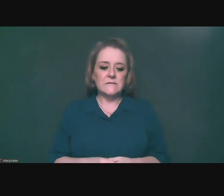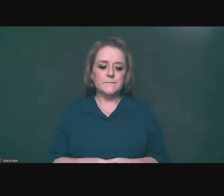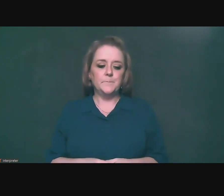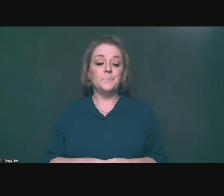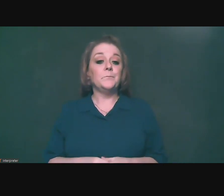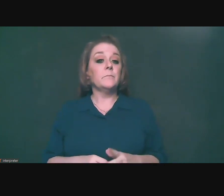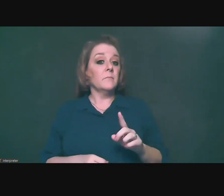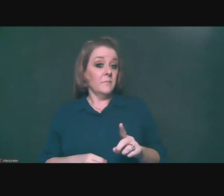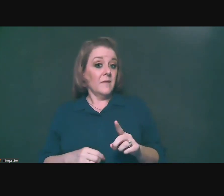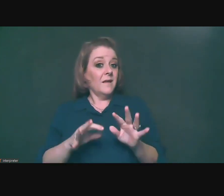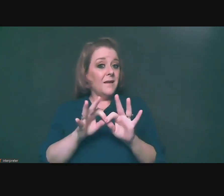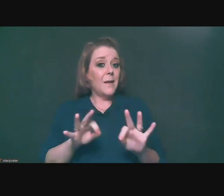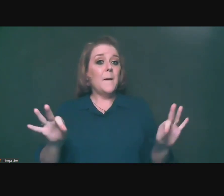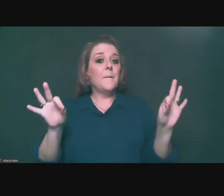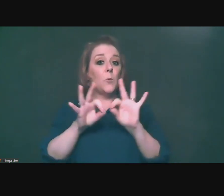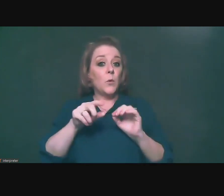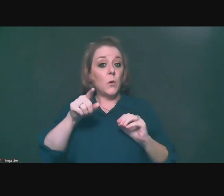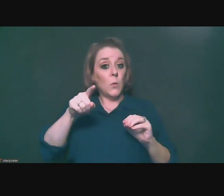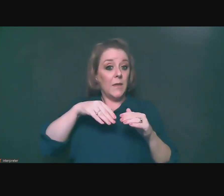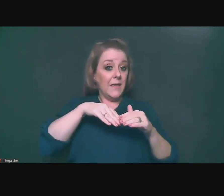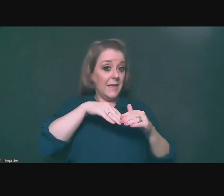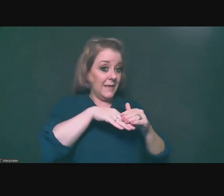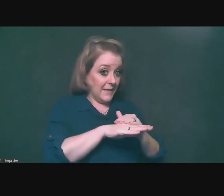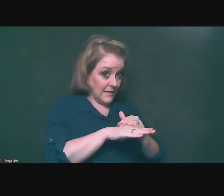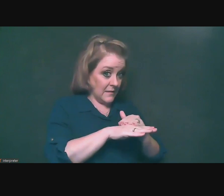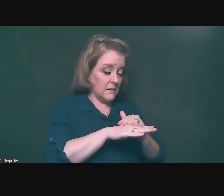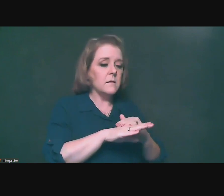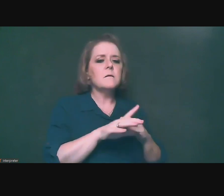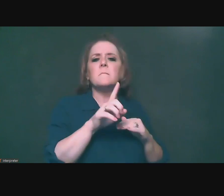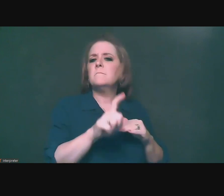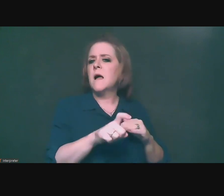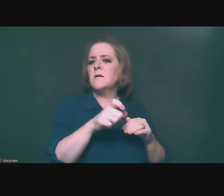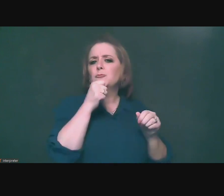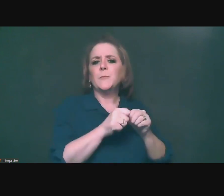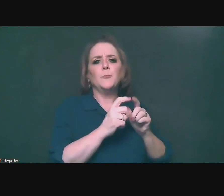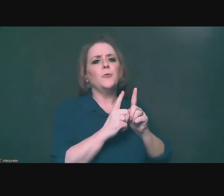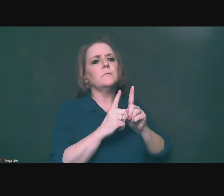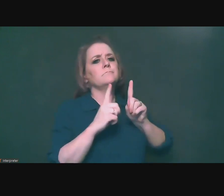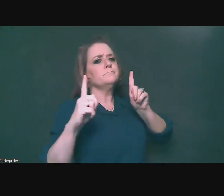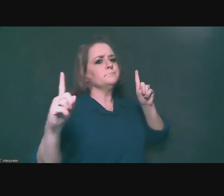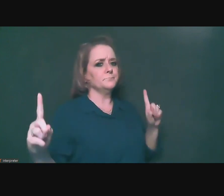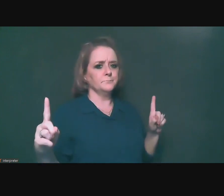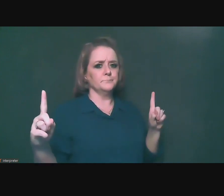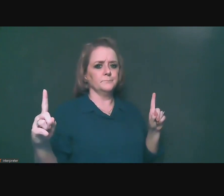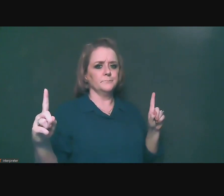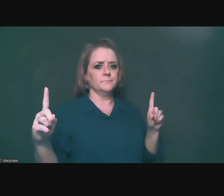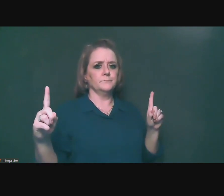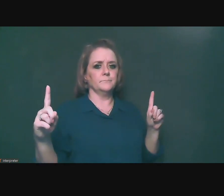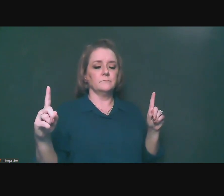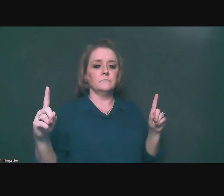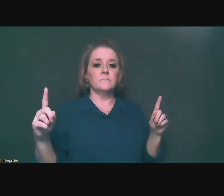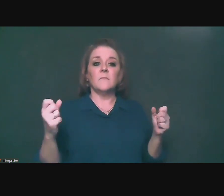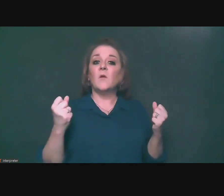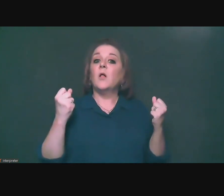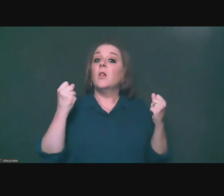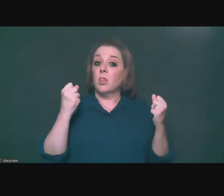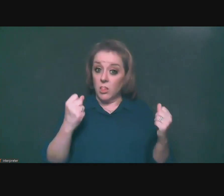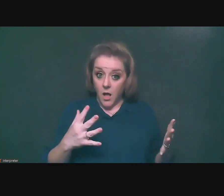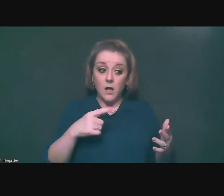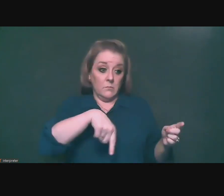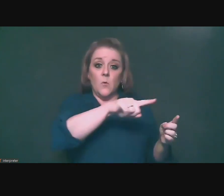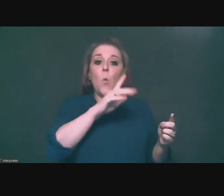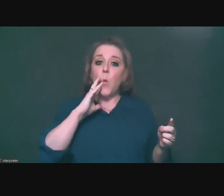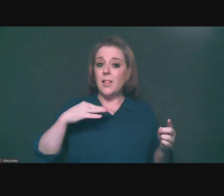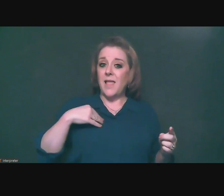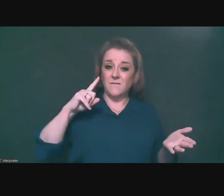make sure that we keep social distancing norms there as well. There's going to be lots of disinfectant available. You're